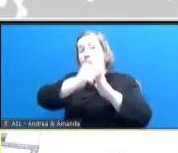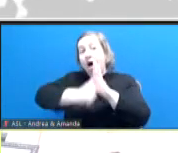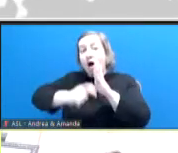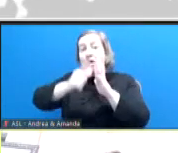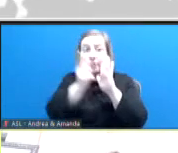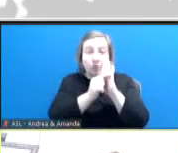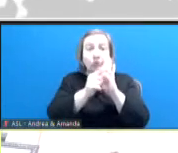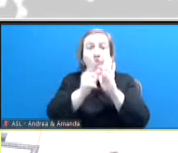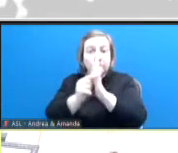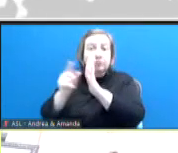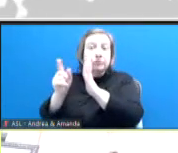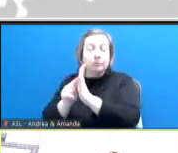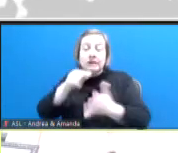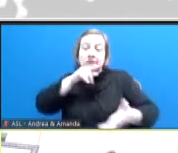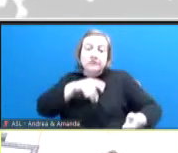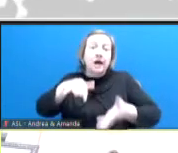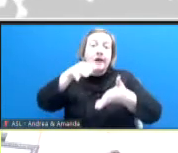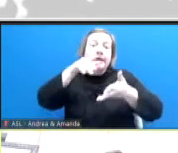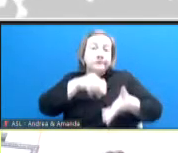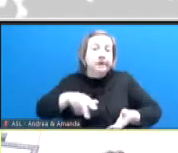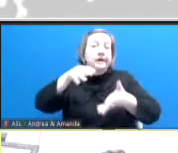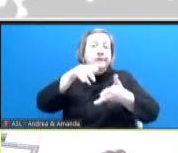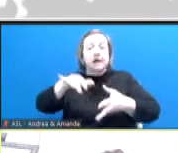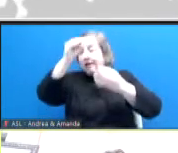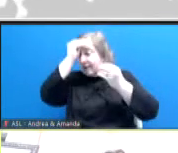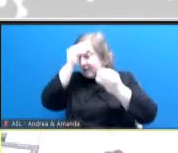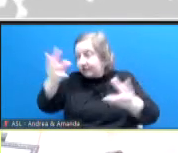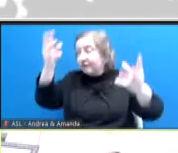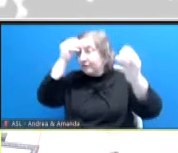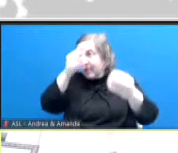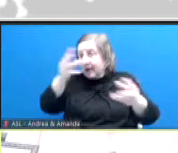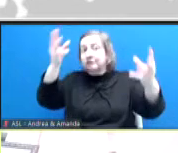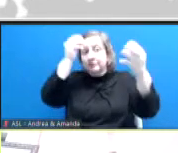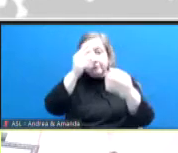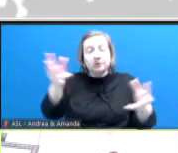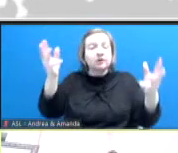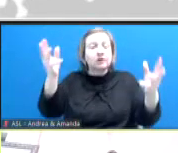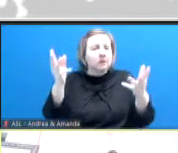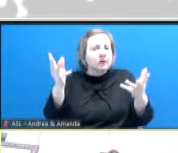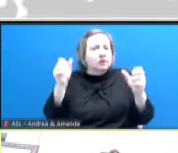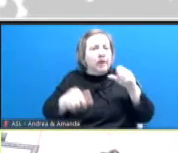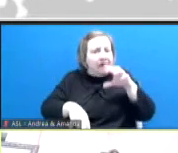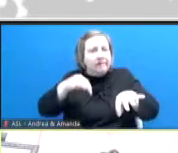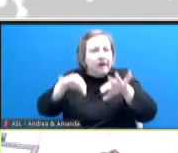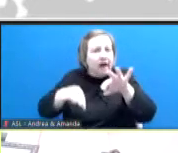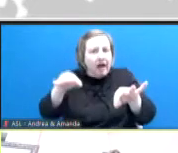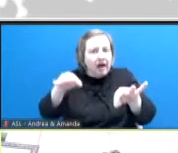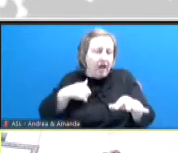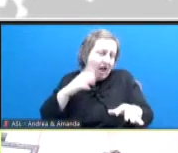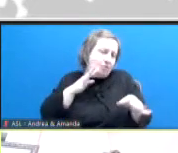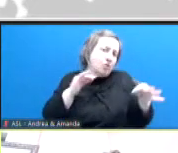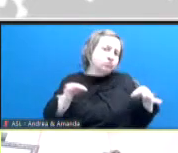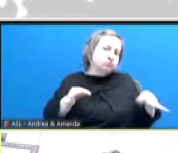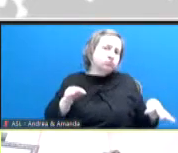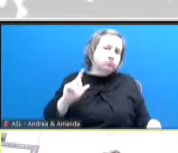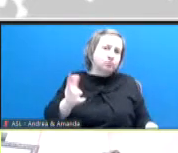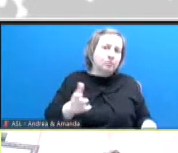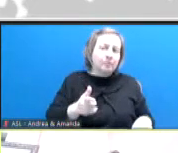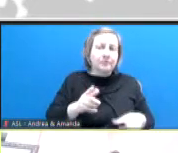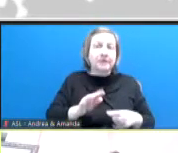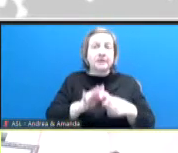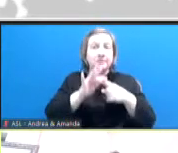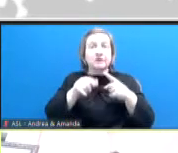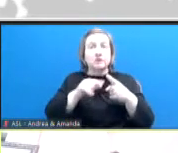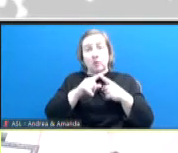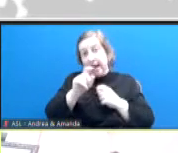studies, countless of information that you can find. And I will get into this later, especially when I asked